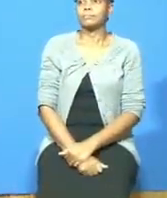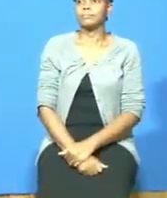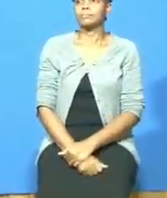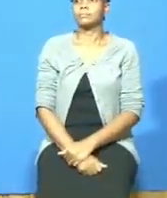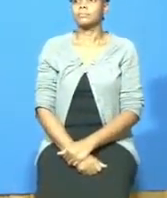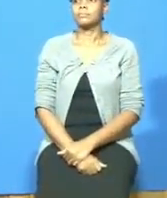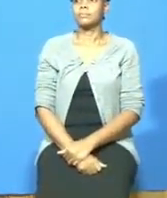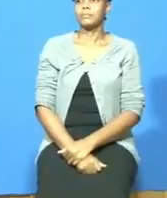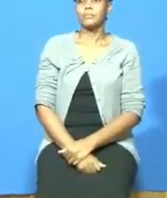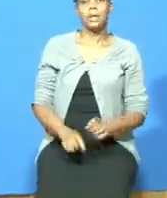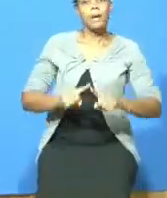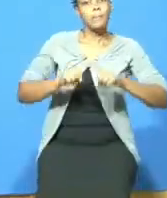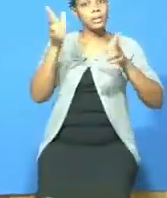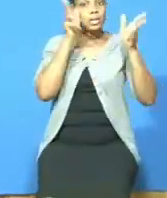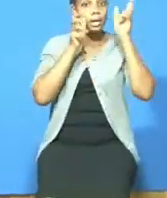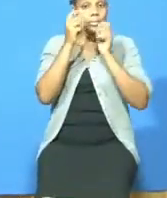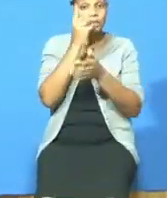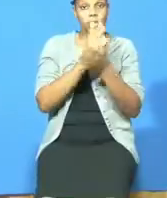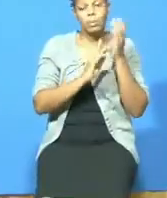But hear me, somebody.